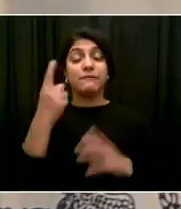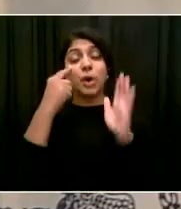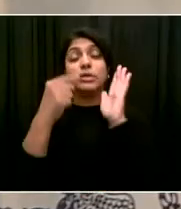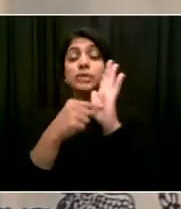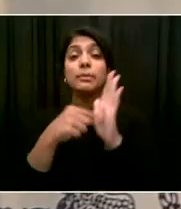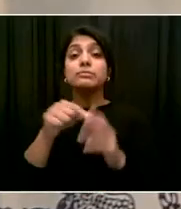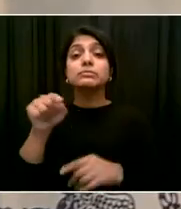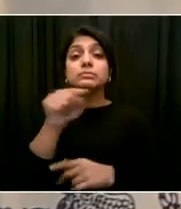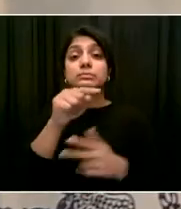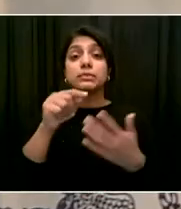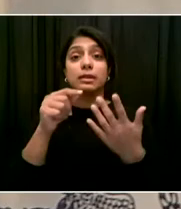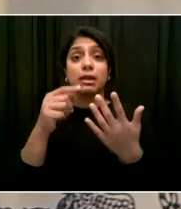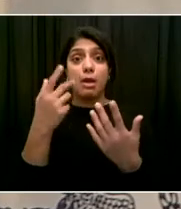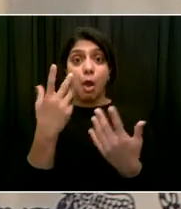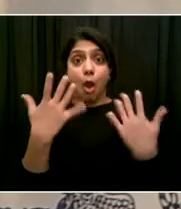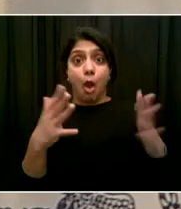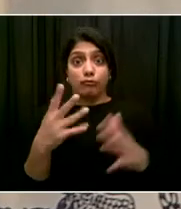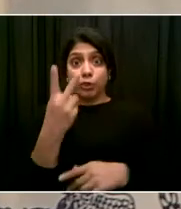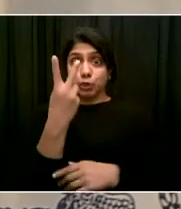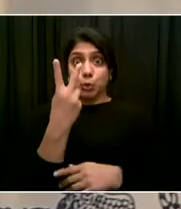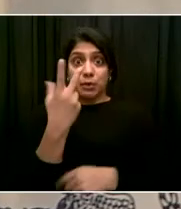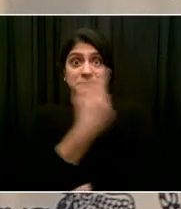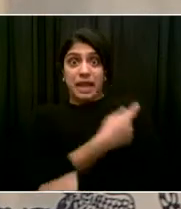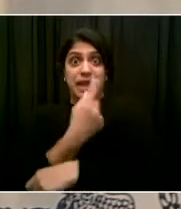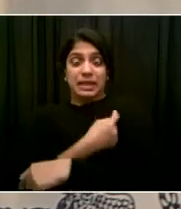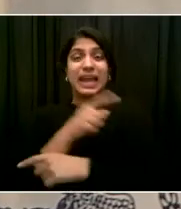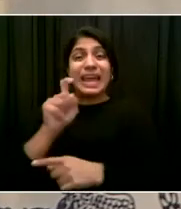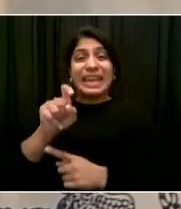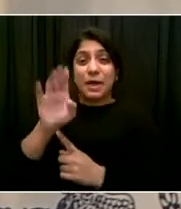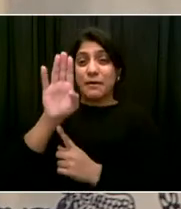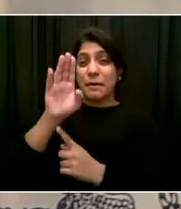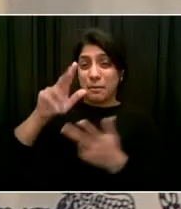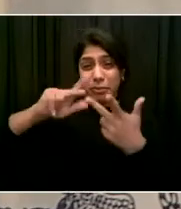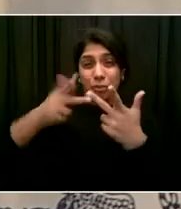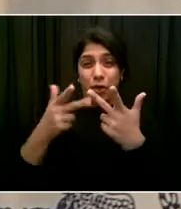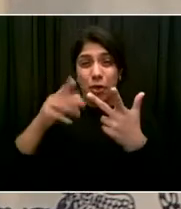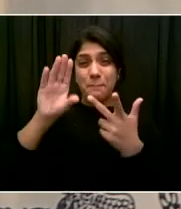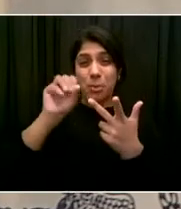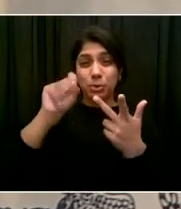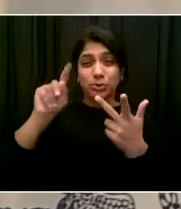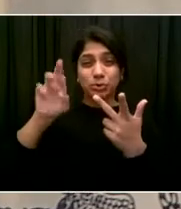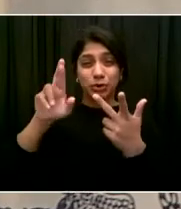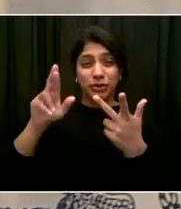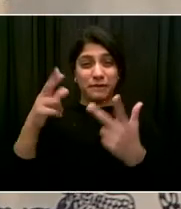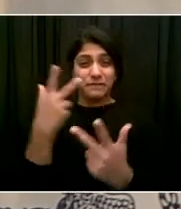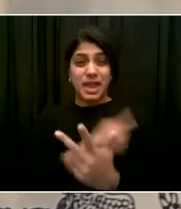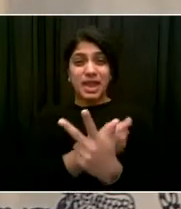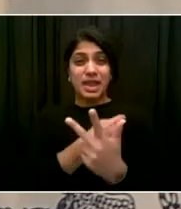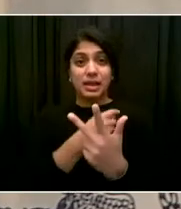vaccination and get the incentive for everyone who needs a vaccination. You can go to